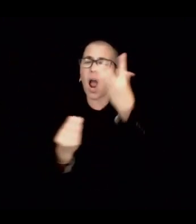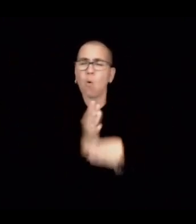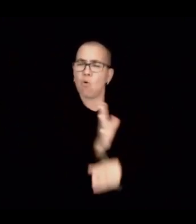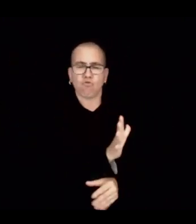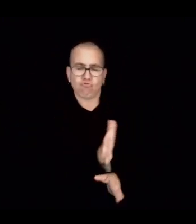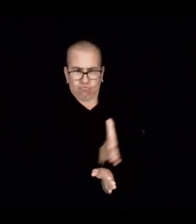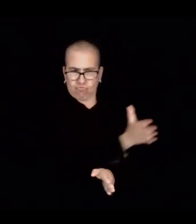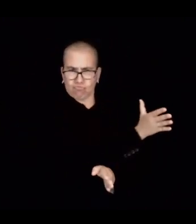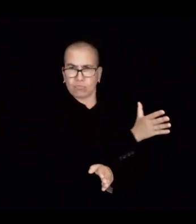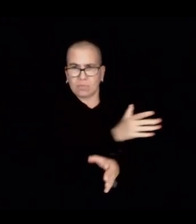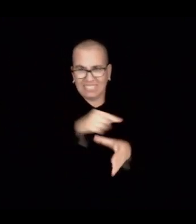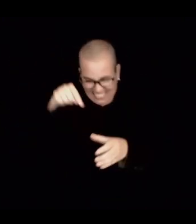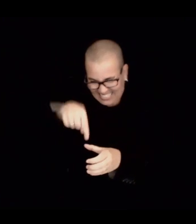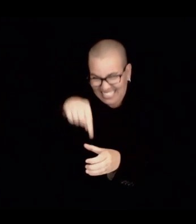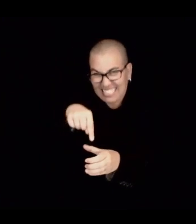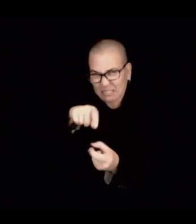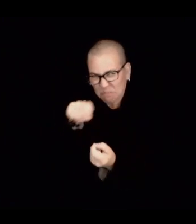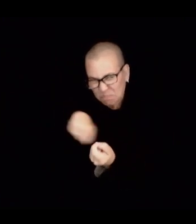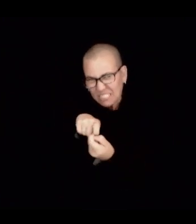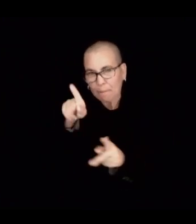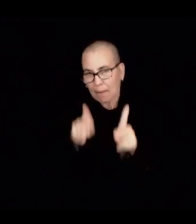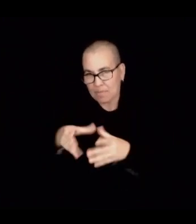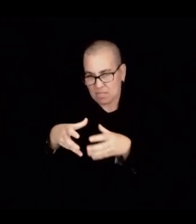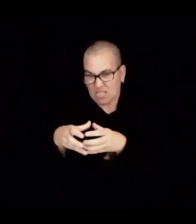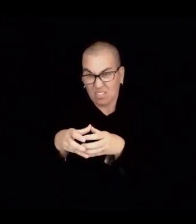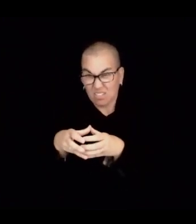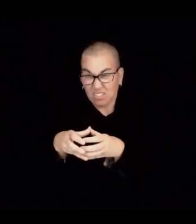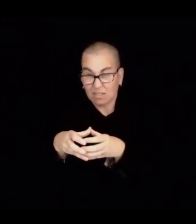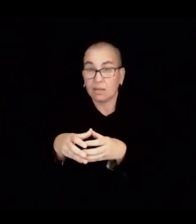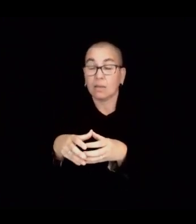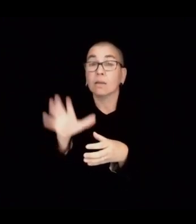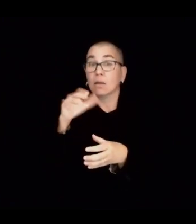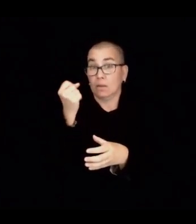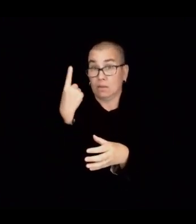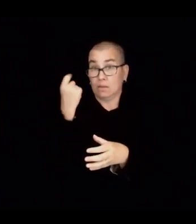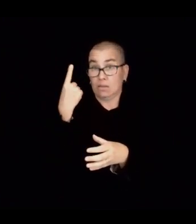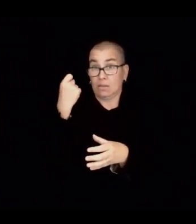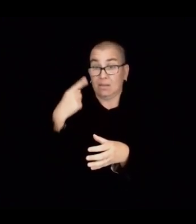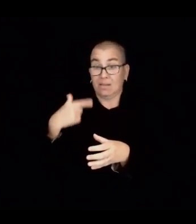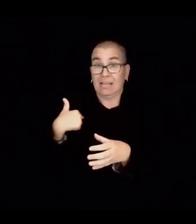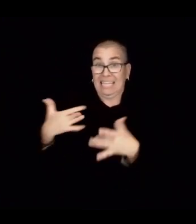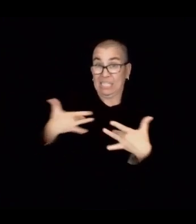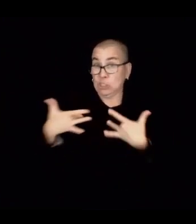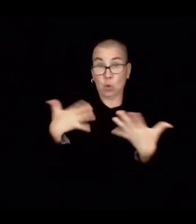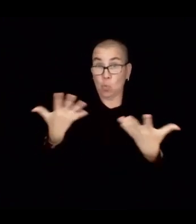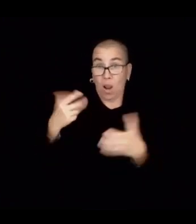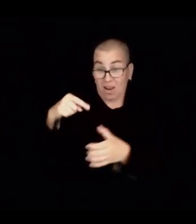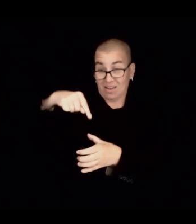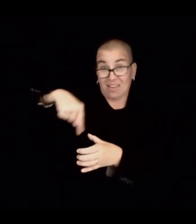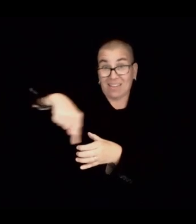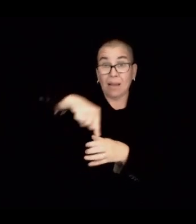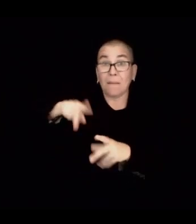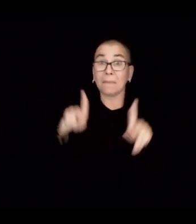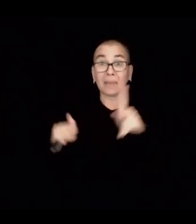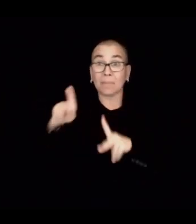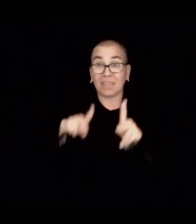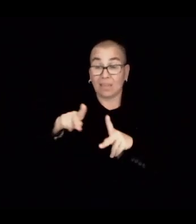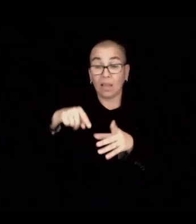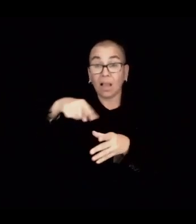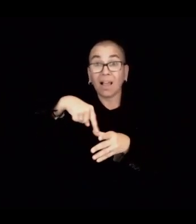is that these individuals don't necessarily only interact with the same population that